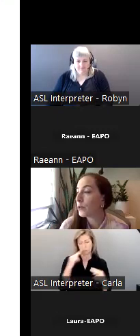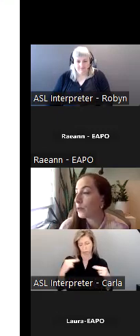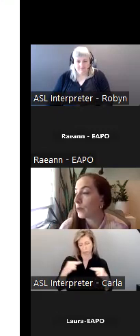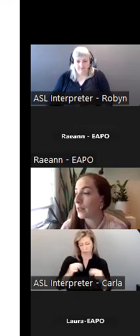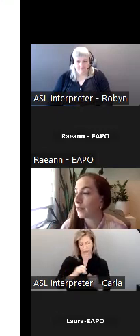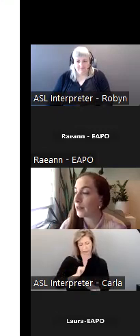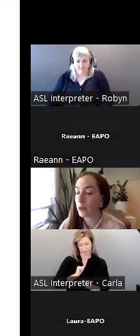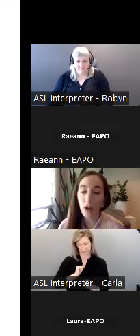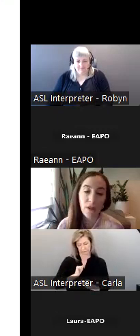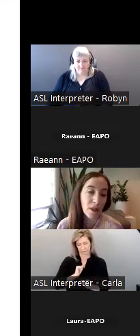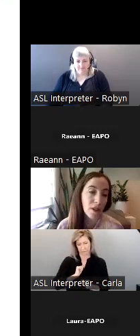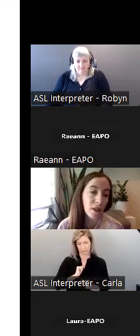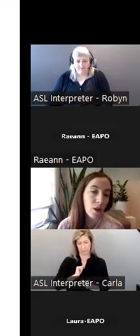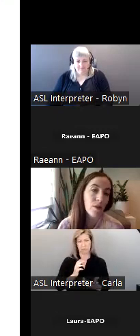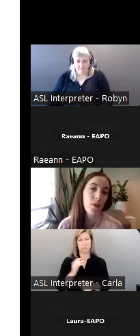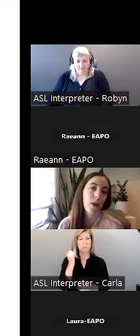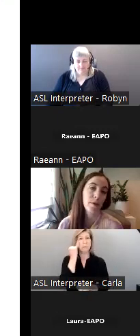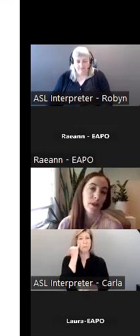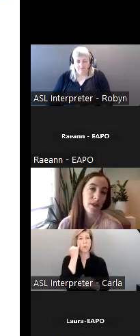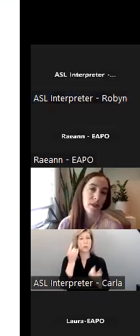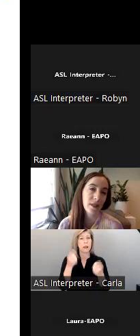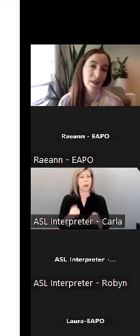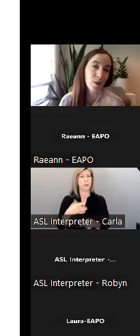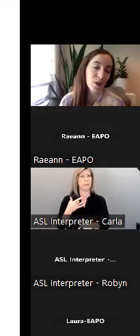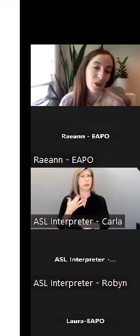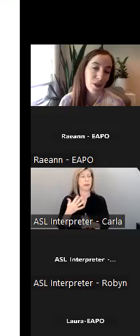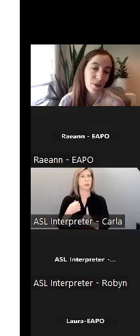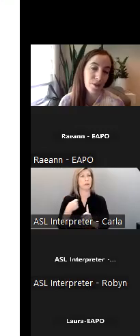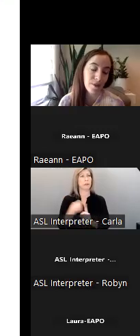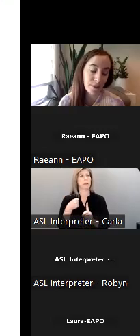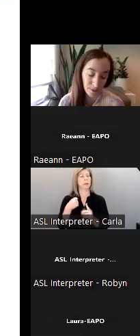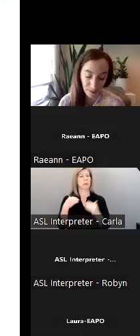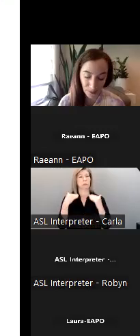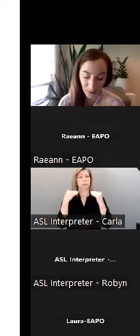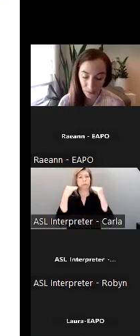you do if you are feeling overwhelmed in this workshop?